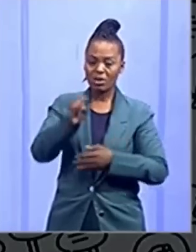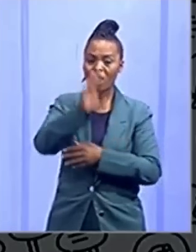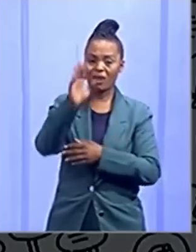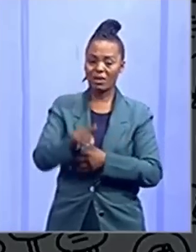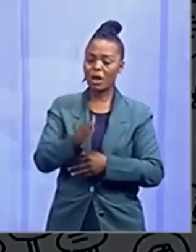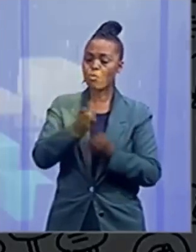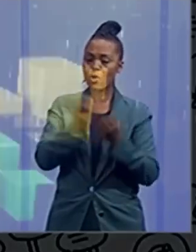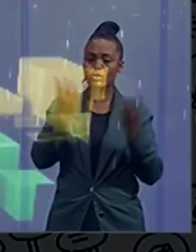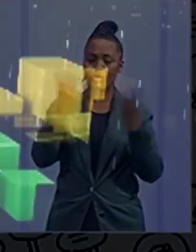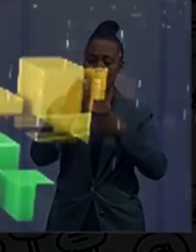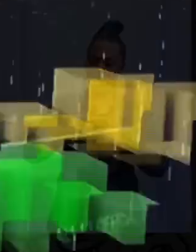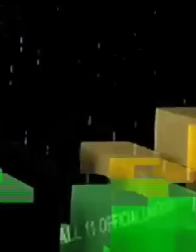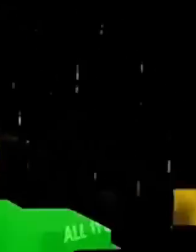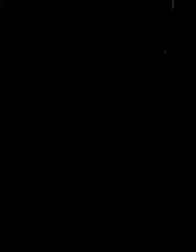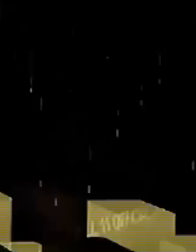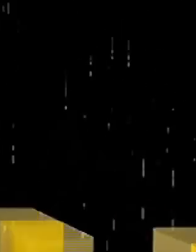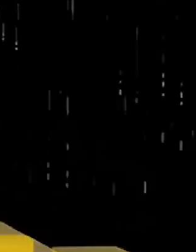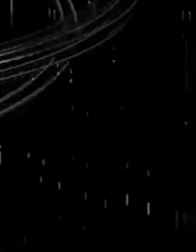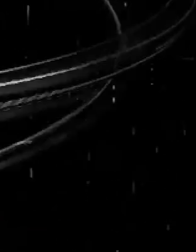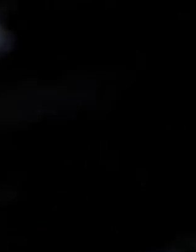godimo thata.